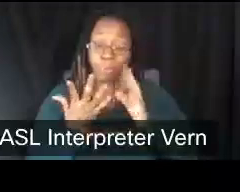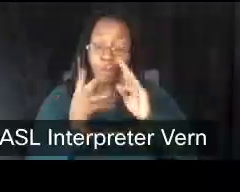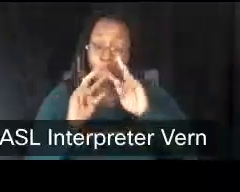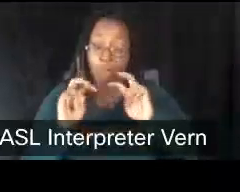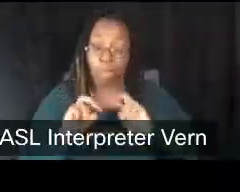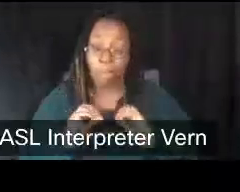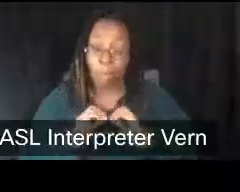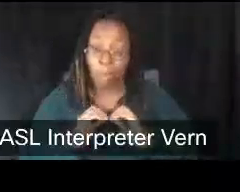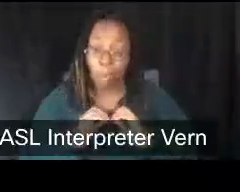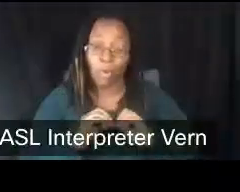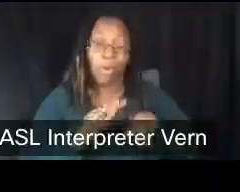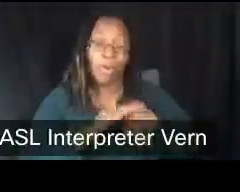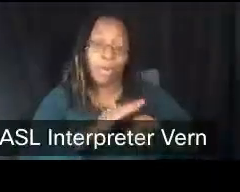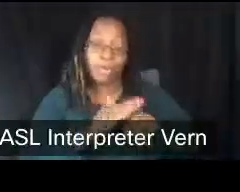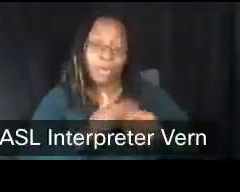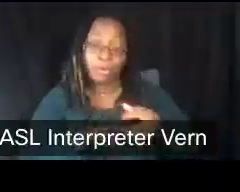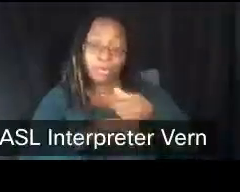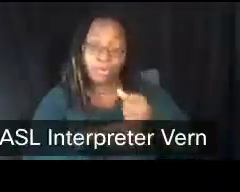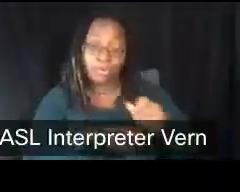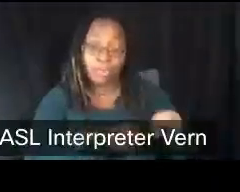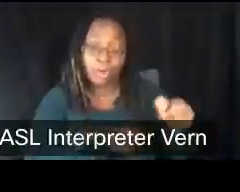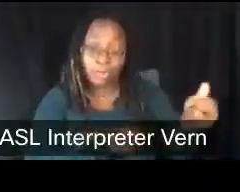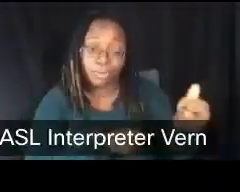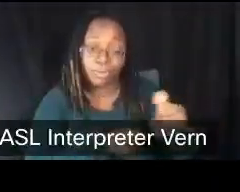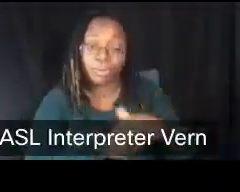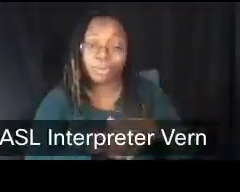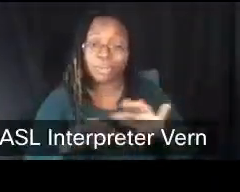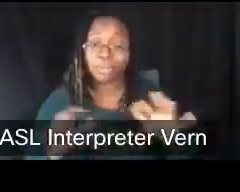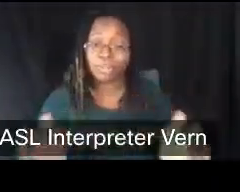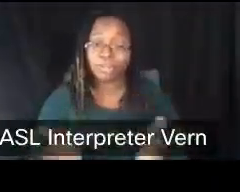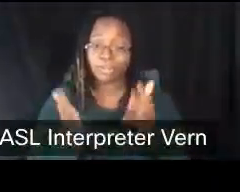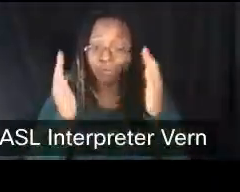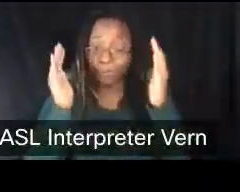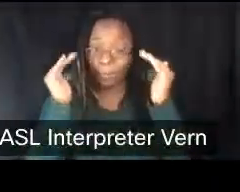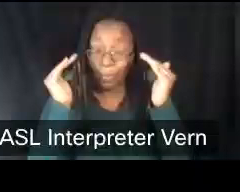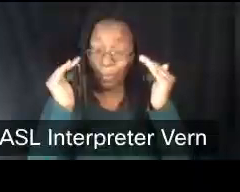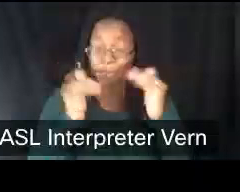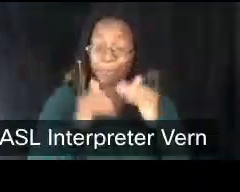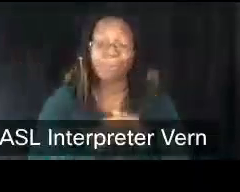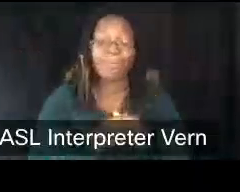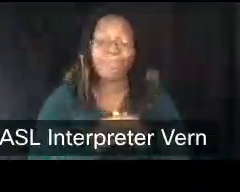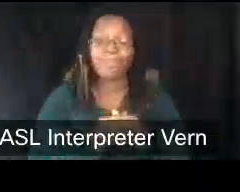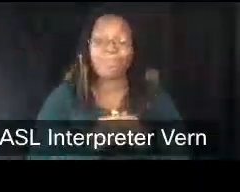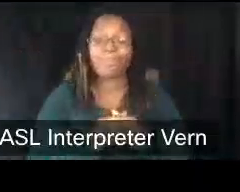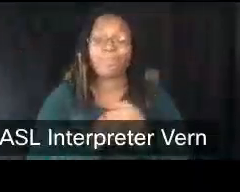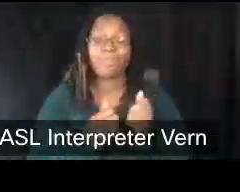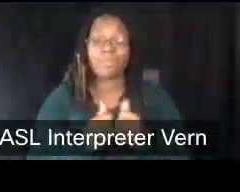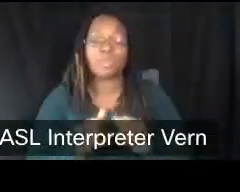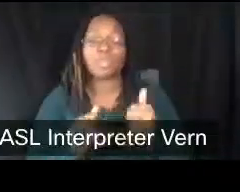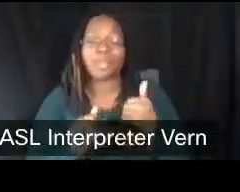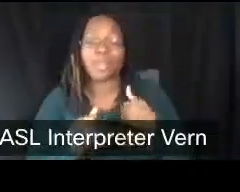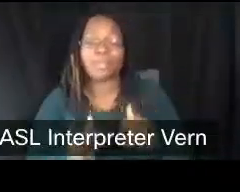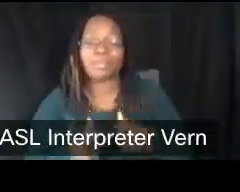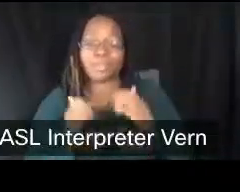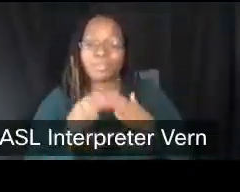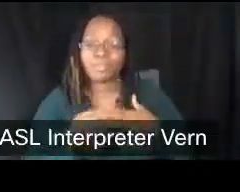trusted others and inspiring hope by bringing and looking at survivor-led peer